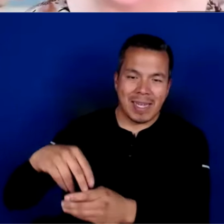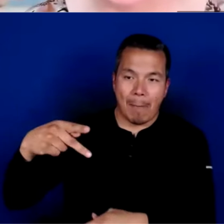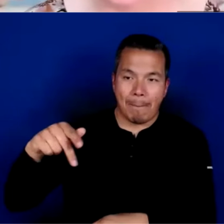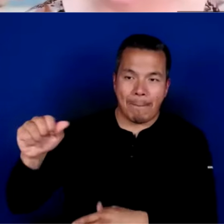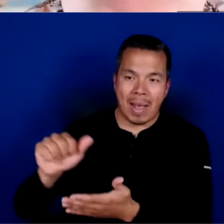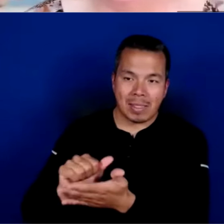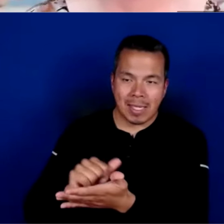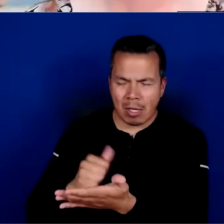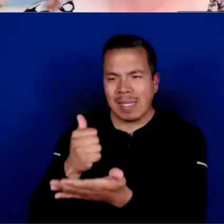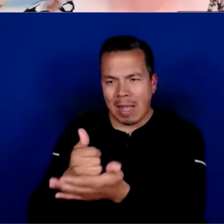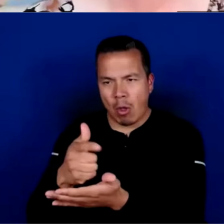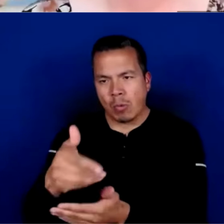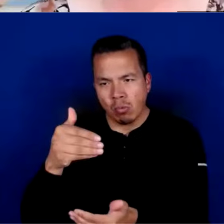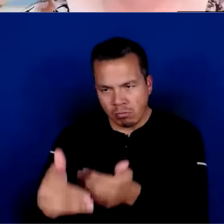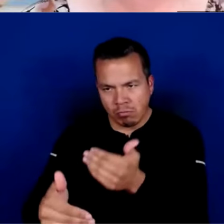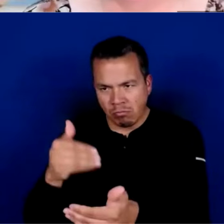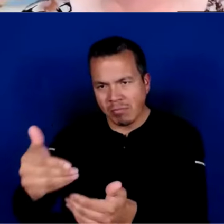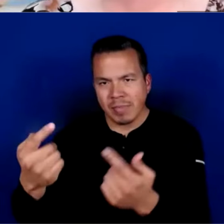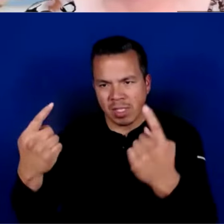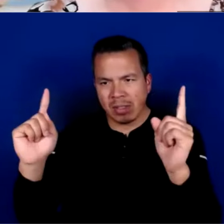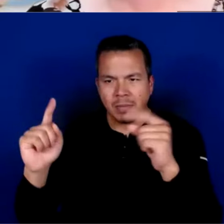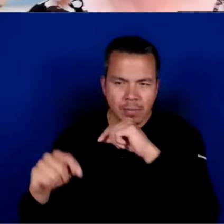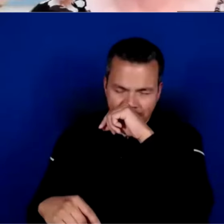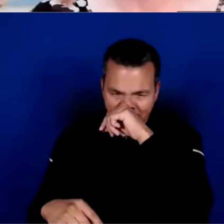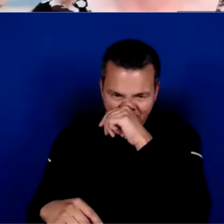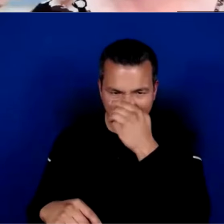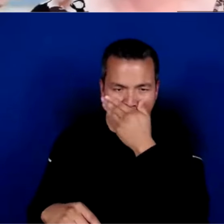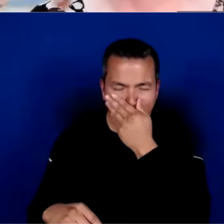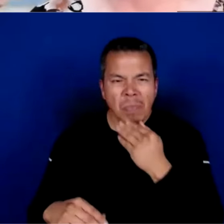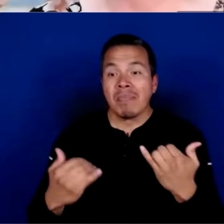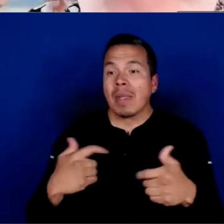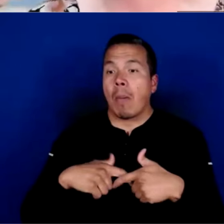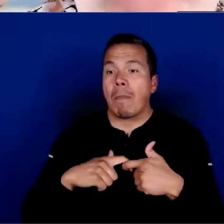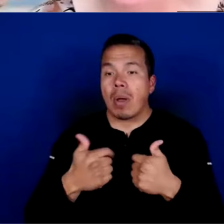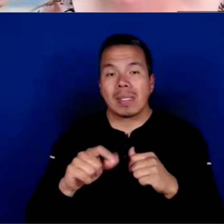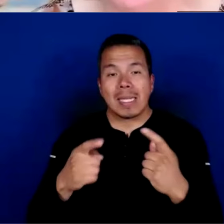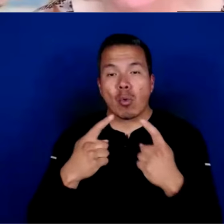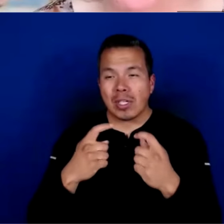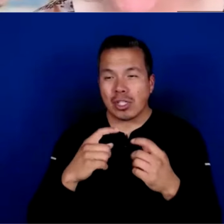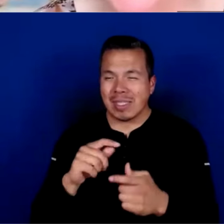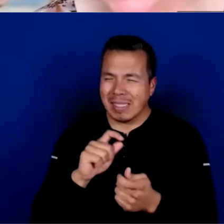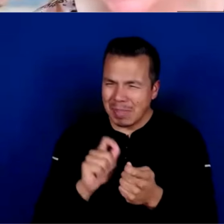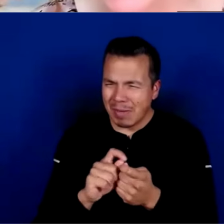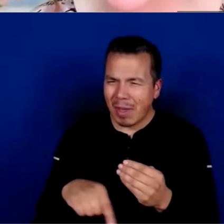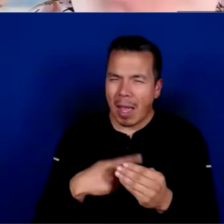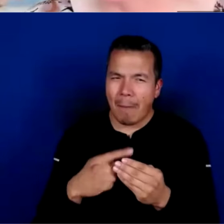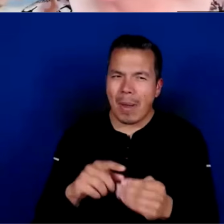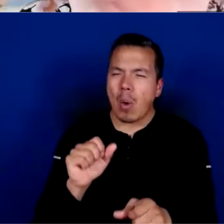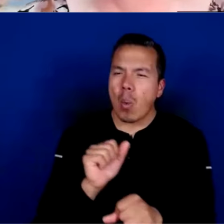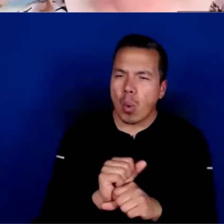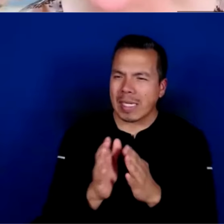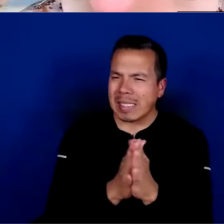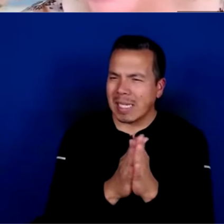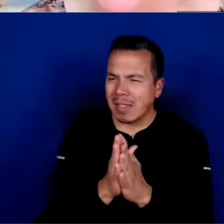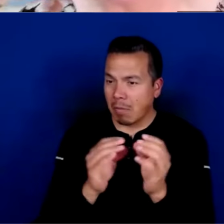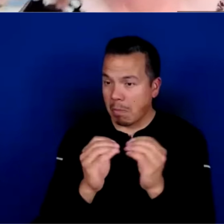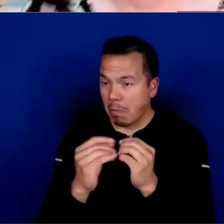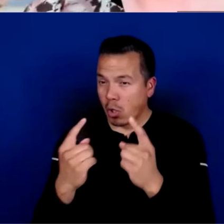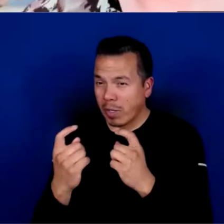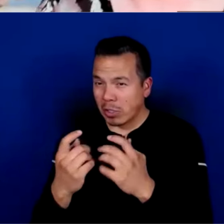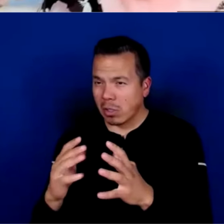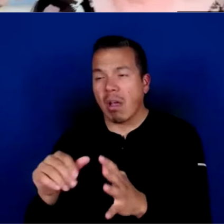those goals. So I'm going to pause for a minute and see if we have questions specifically about the work incentives. Other questions we'll